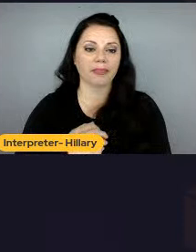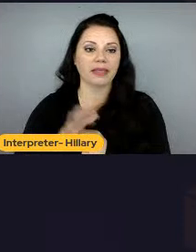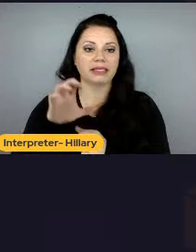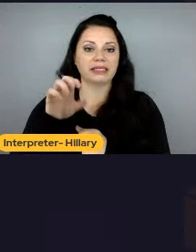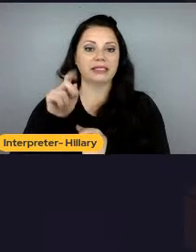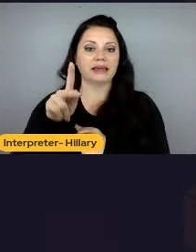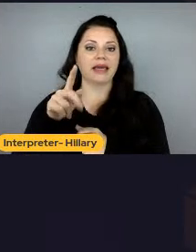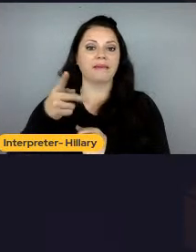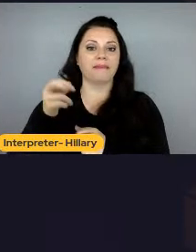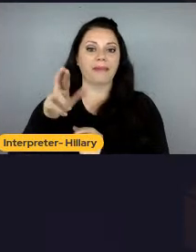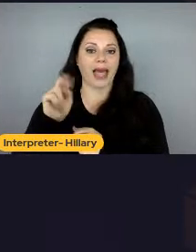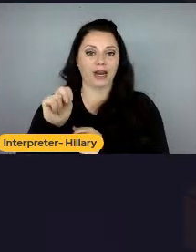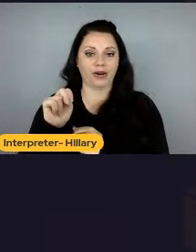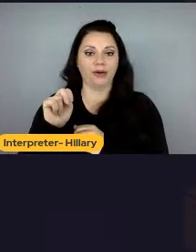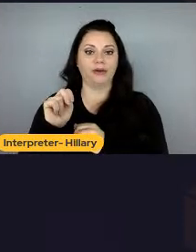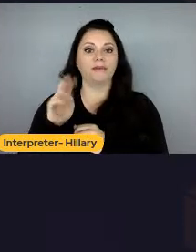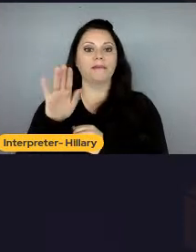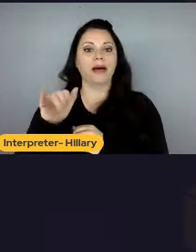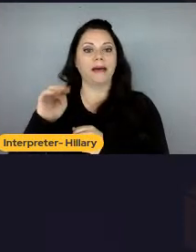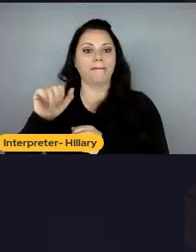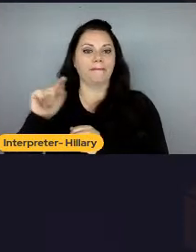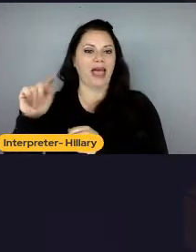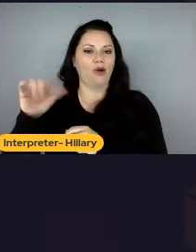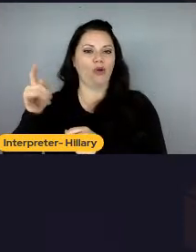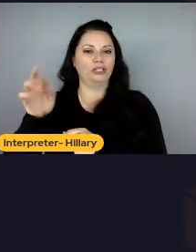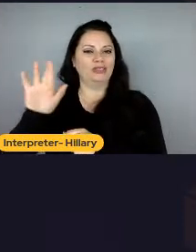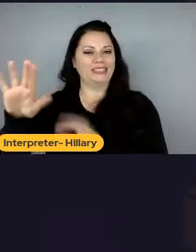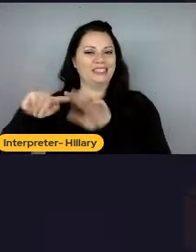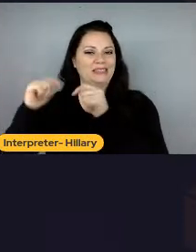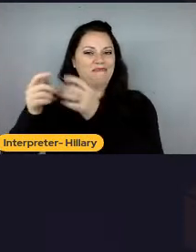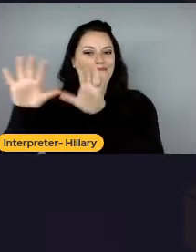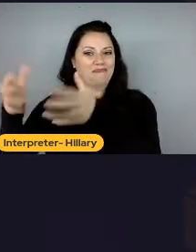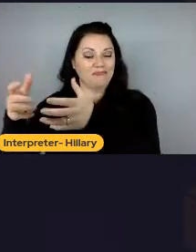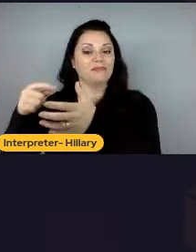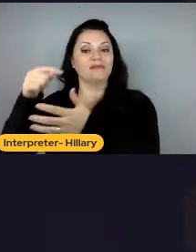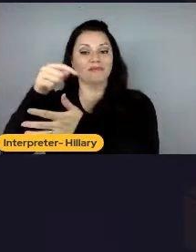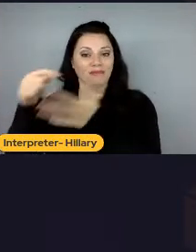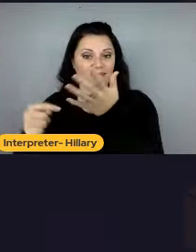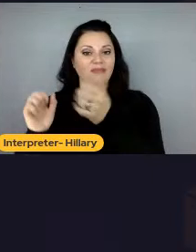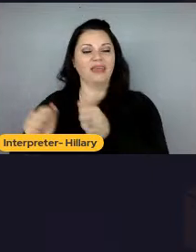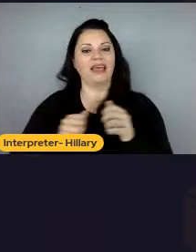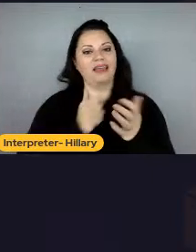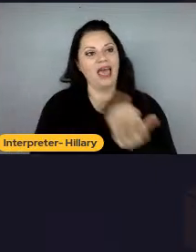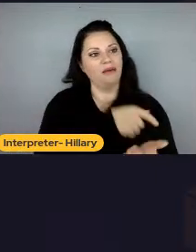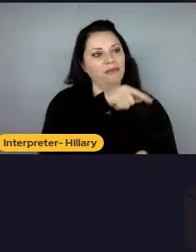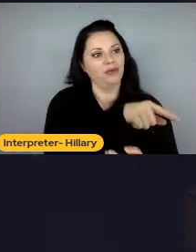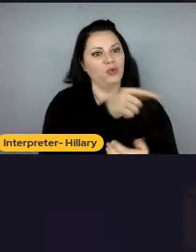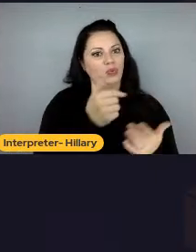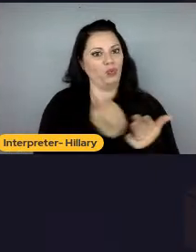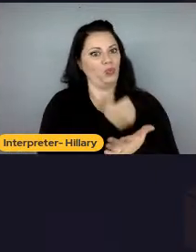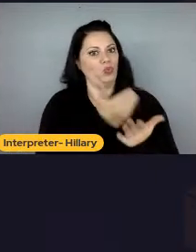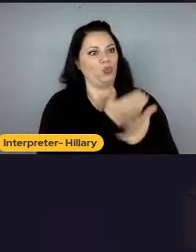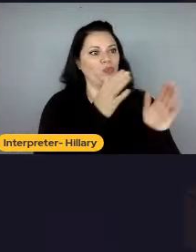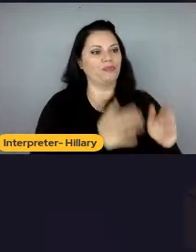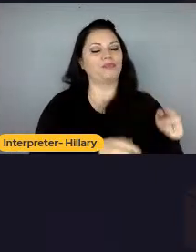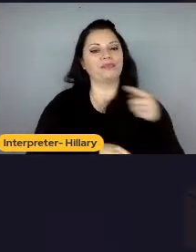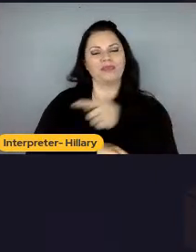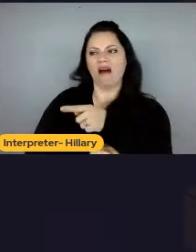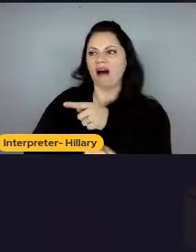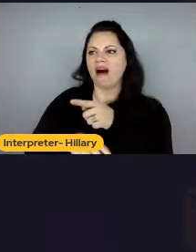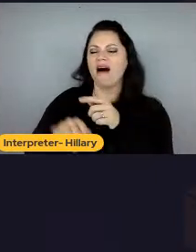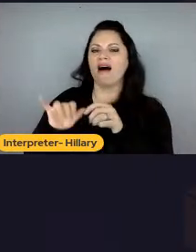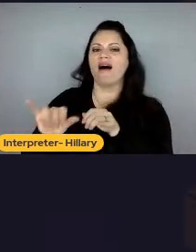CDK patterns created by Matt Coulter and the team can enable an AWS newbie to discover common